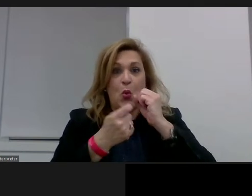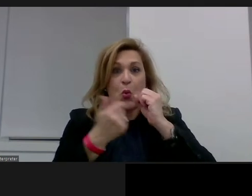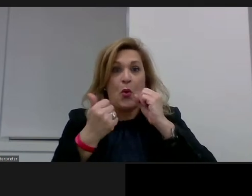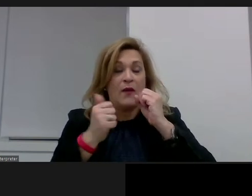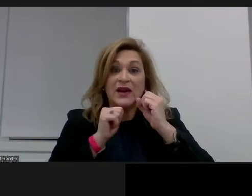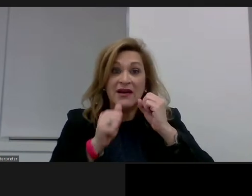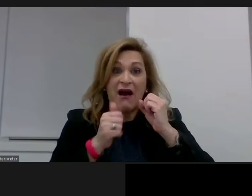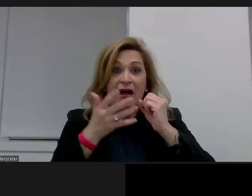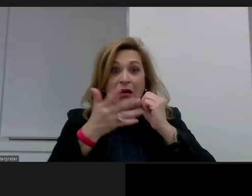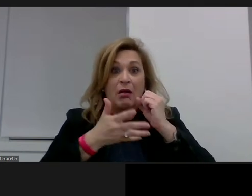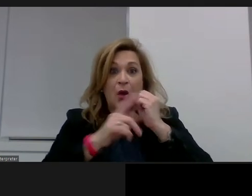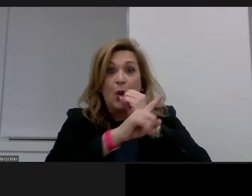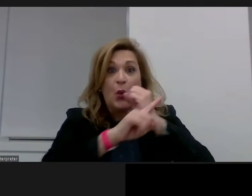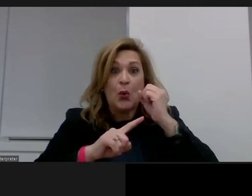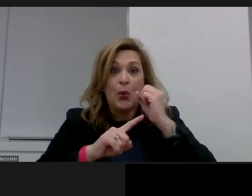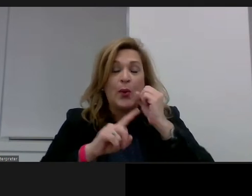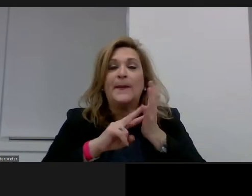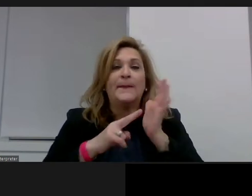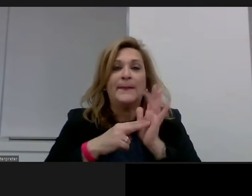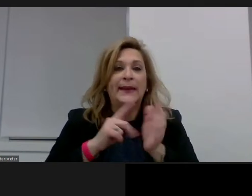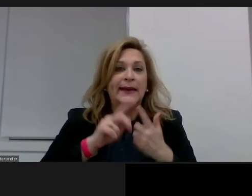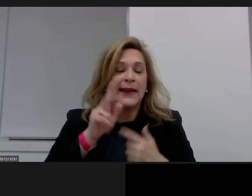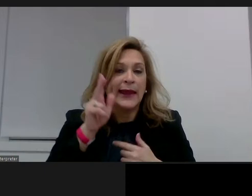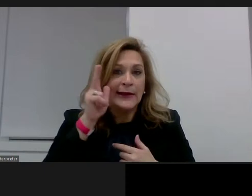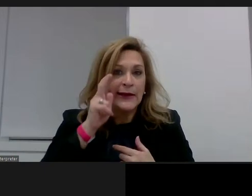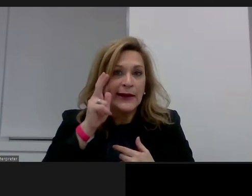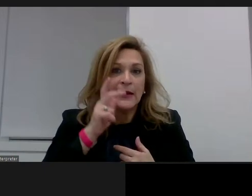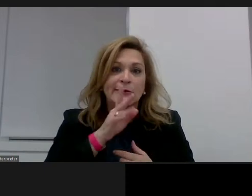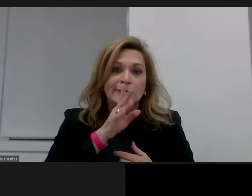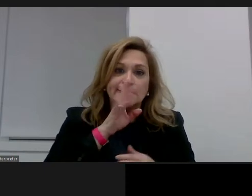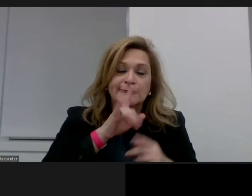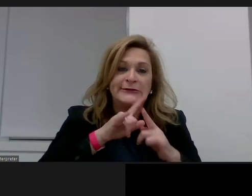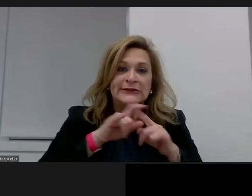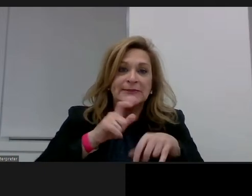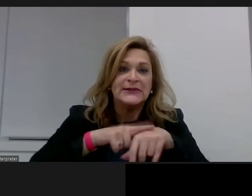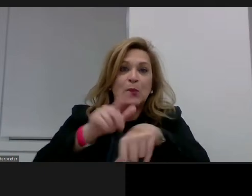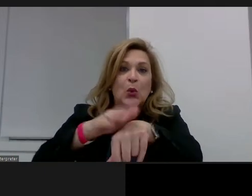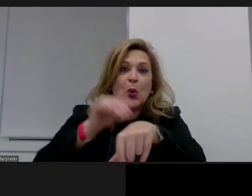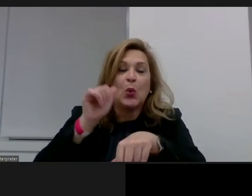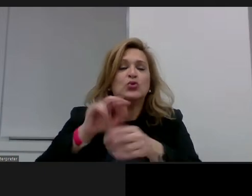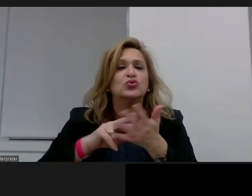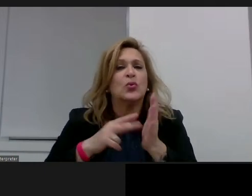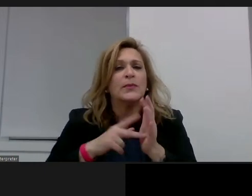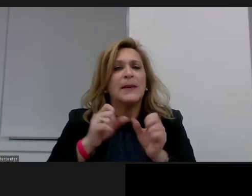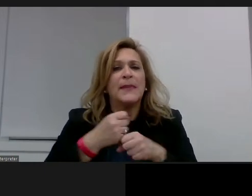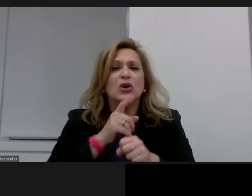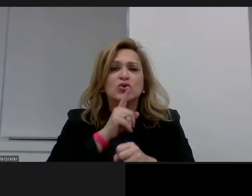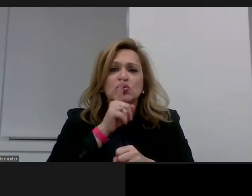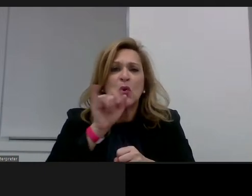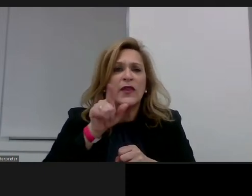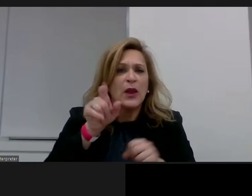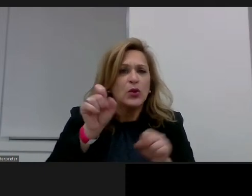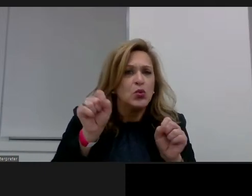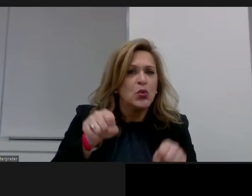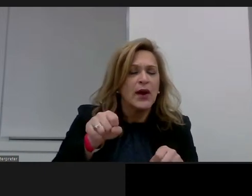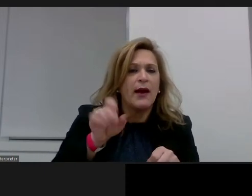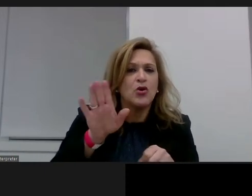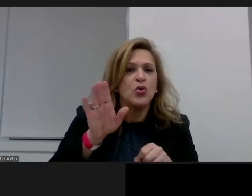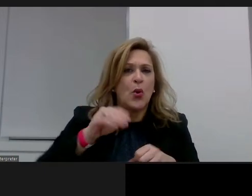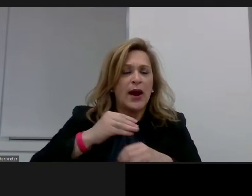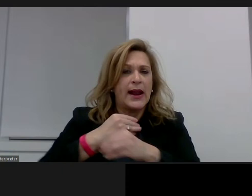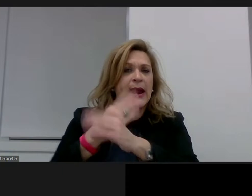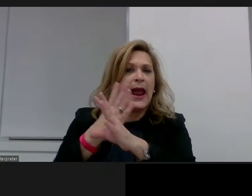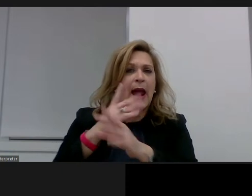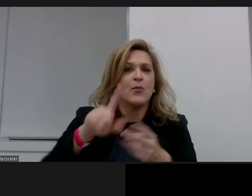that once your screen updates, your camera, if desired, and microphone are enabled before you begin your remarks. The